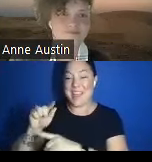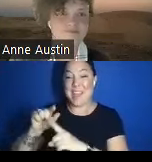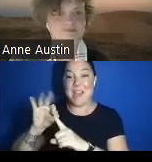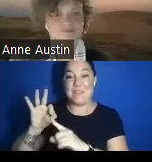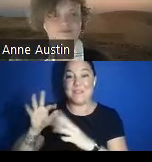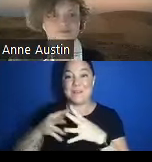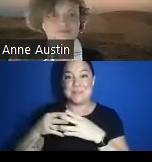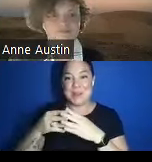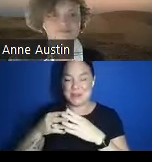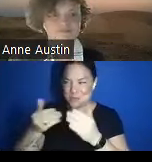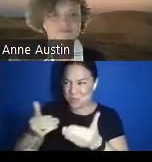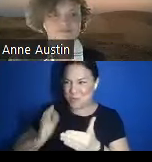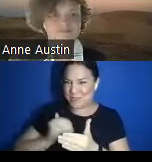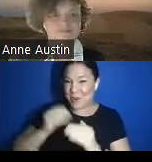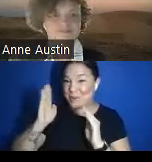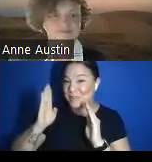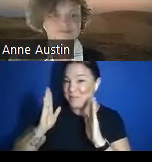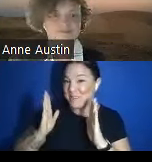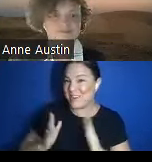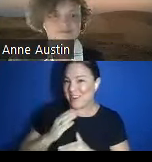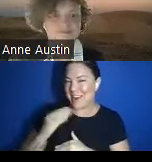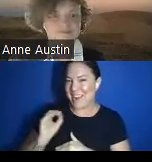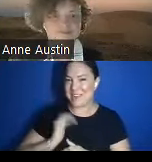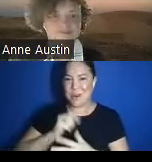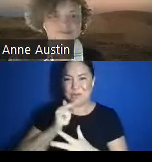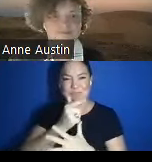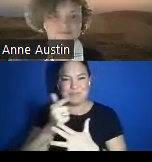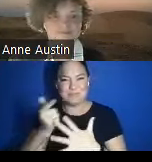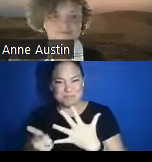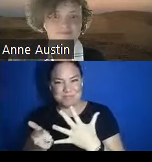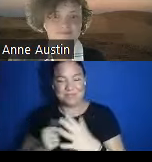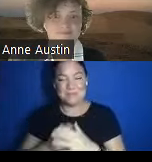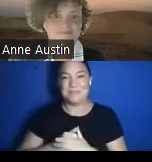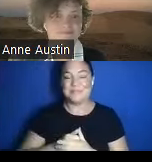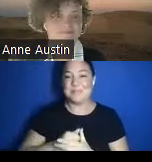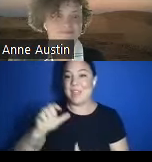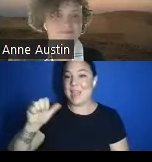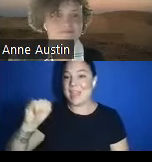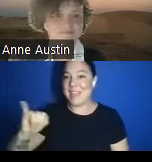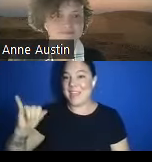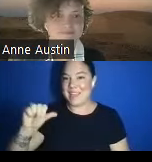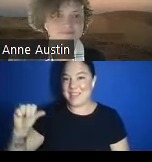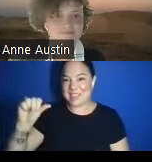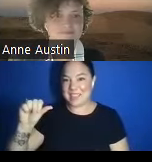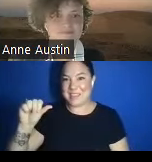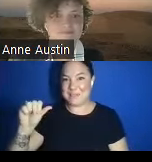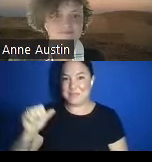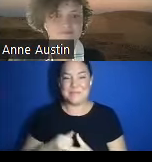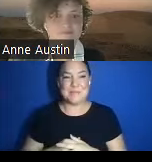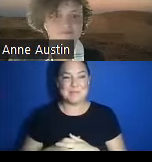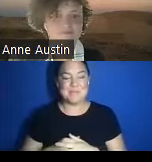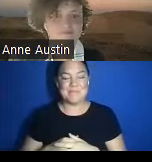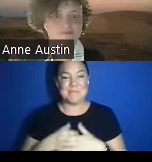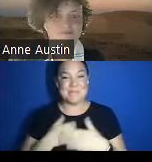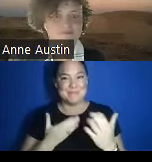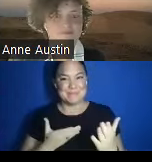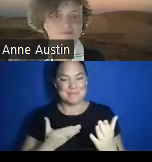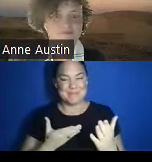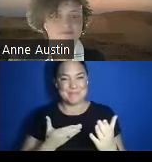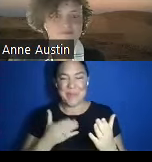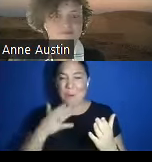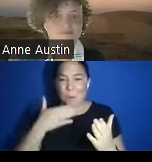and this series. The Archaeological Institute of America is the